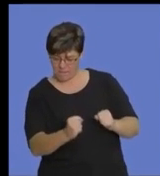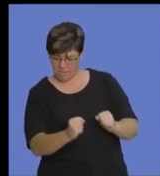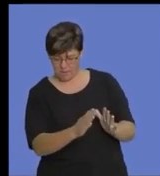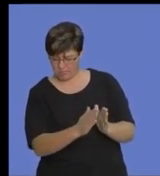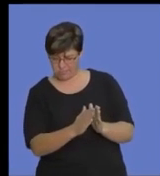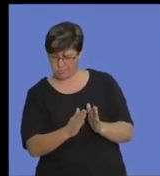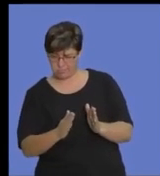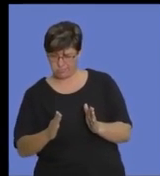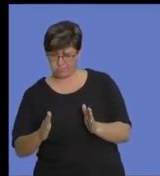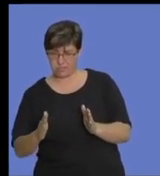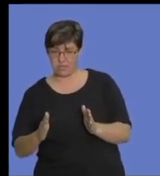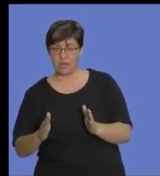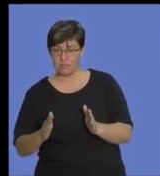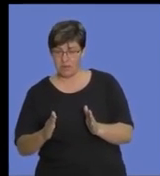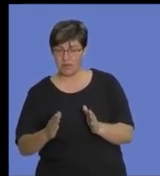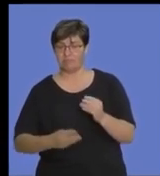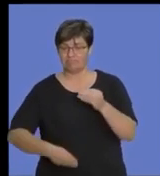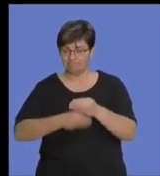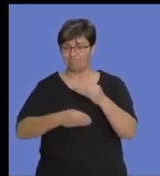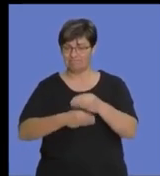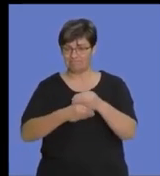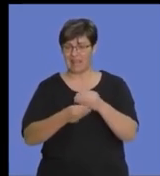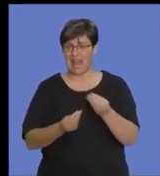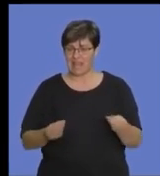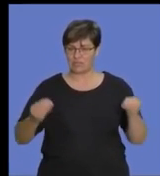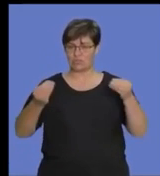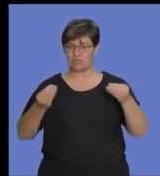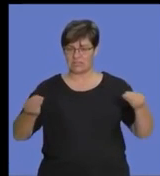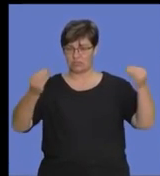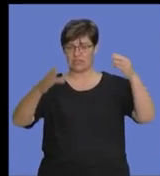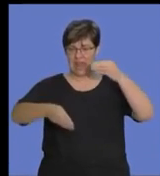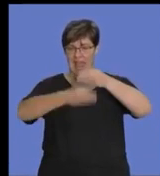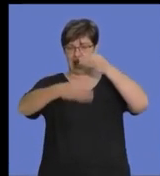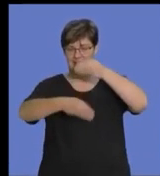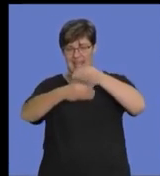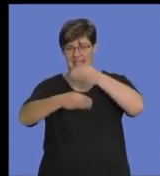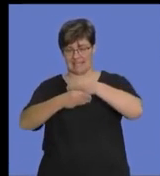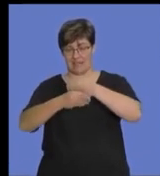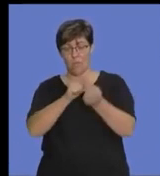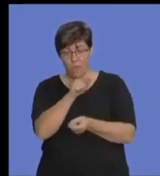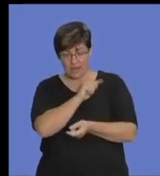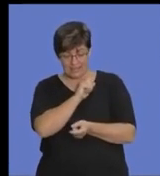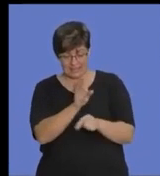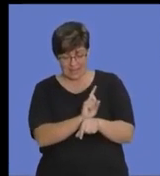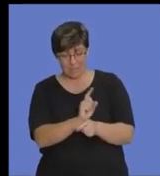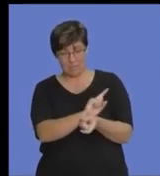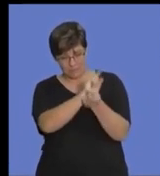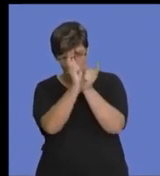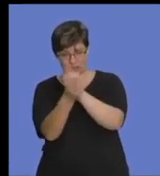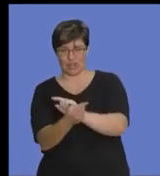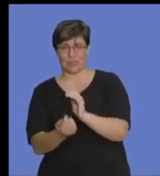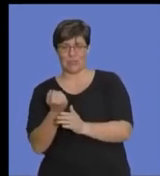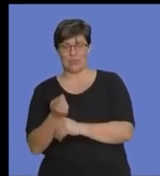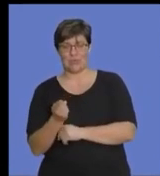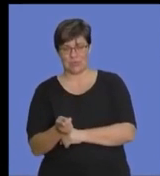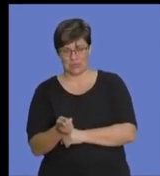money that she deposited, which was gaining the very the interest that has changed now to